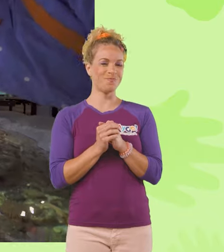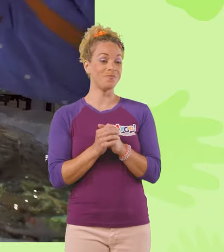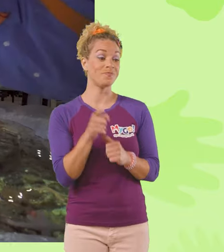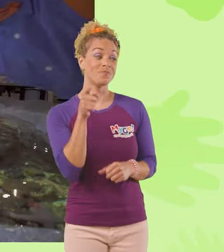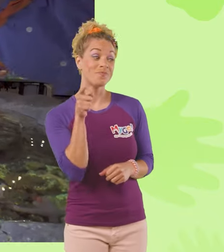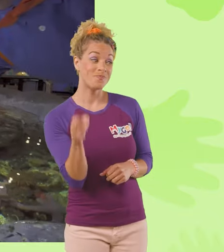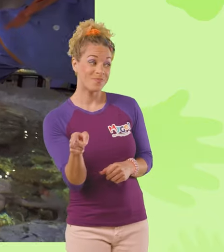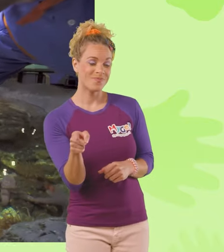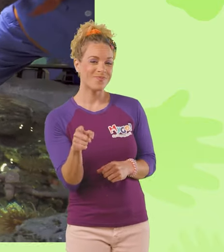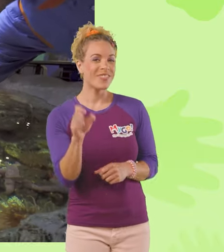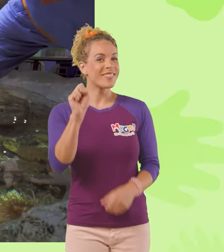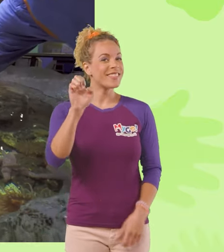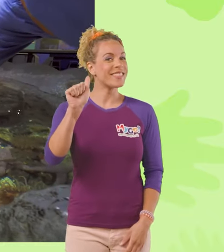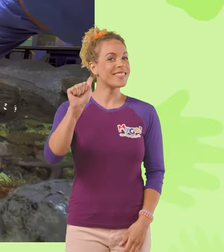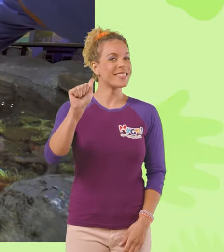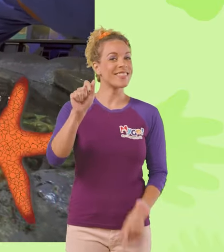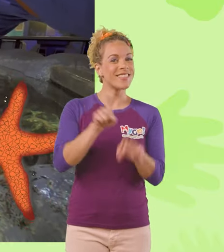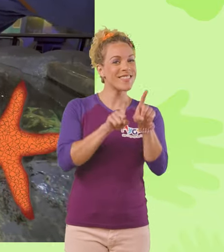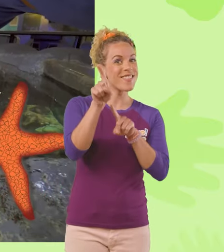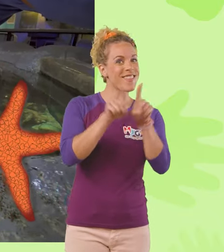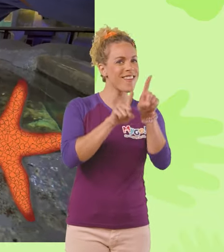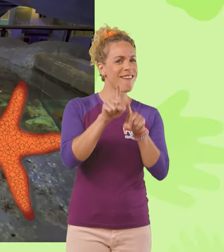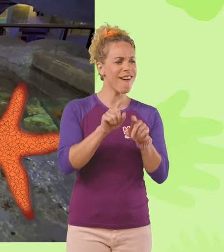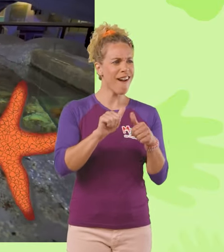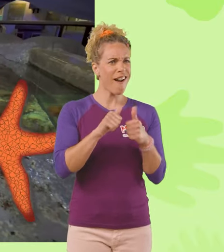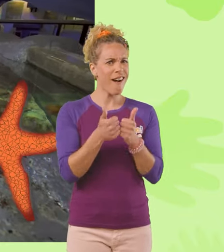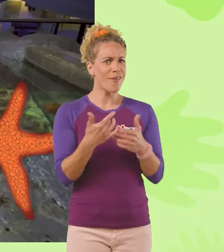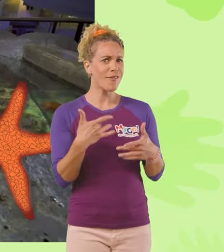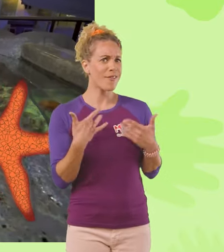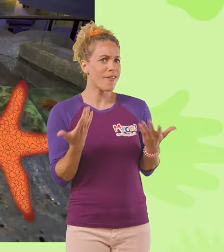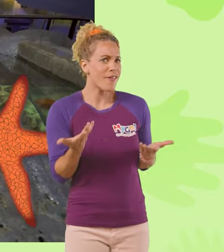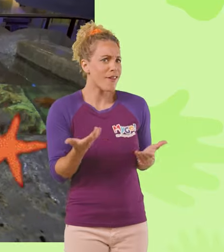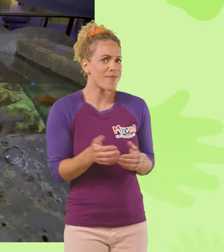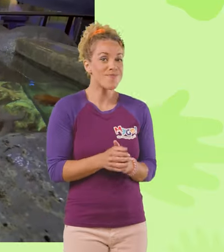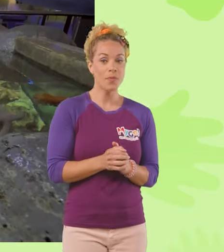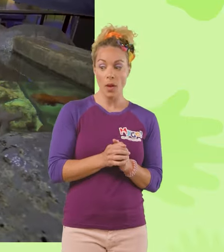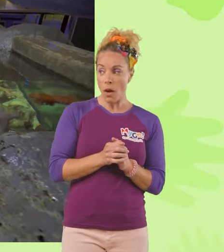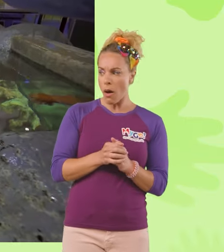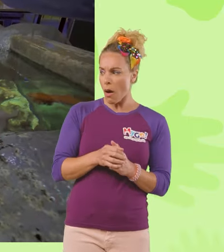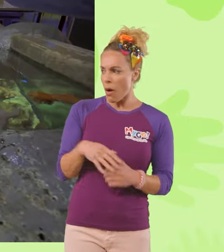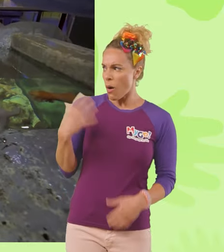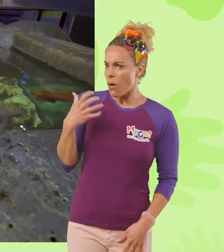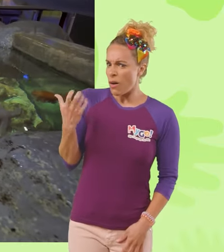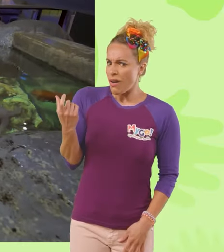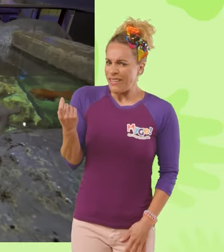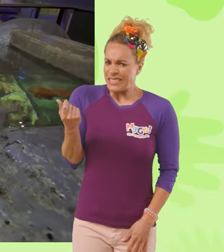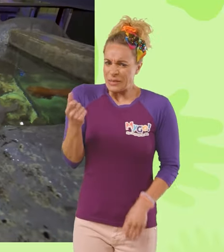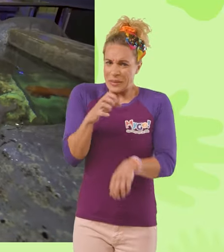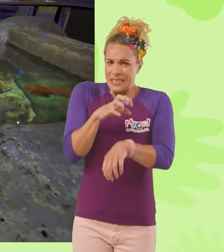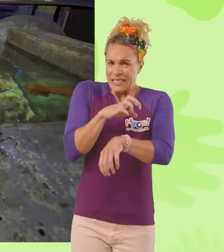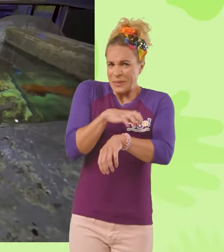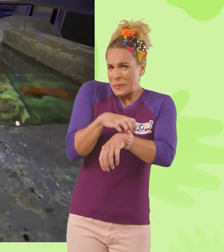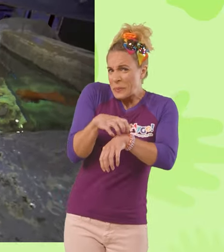That over there is a sea star. How does it feel? Whoa. Kind of bumpy